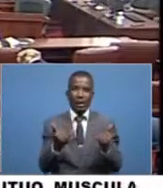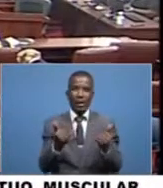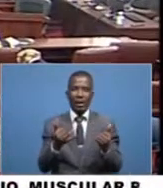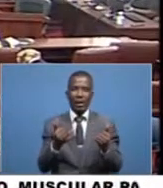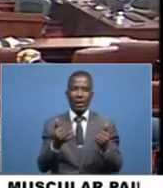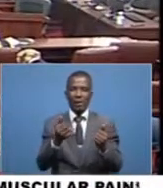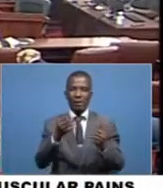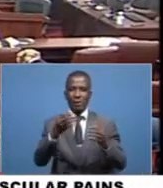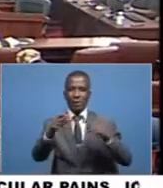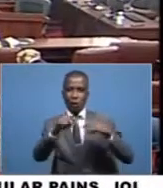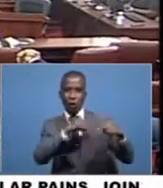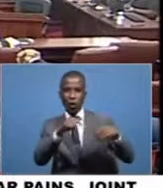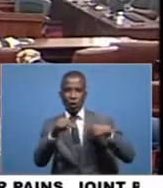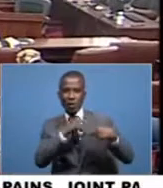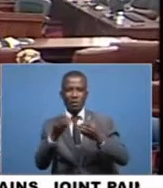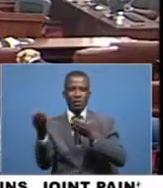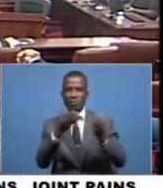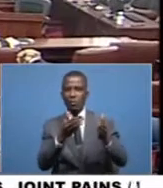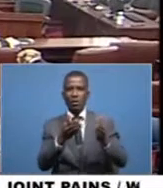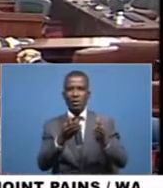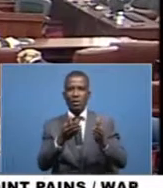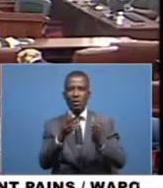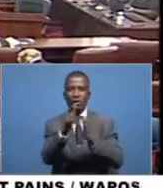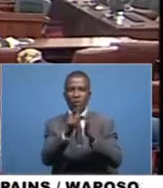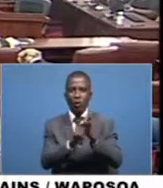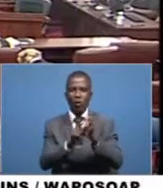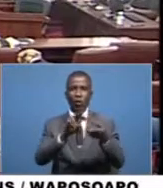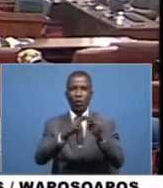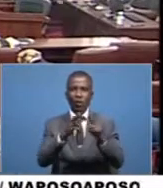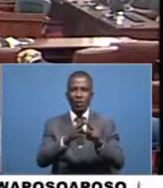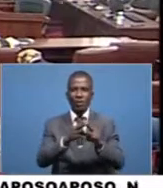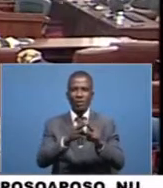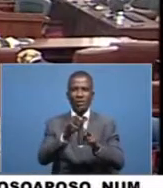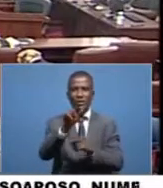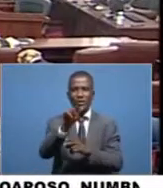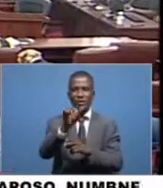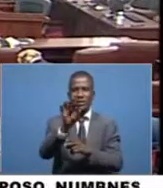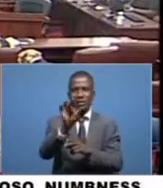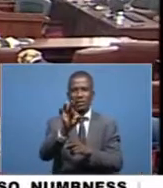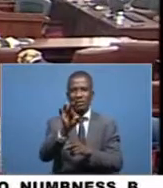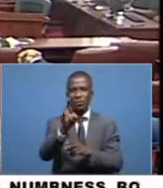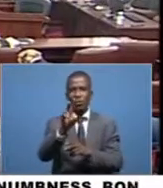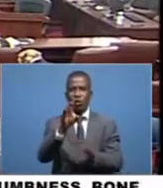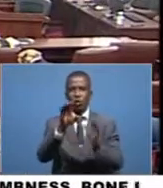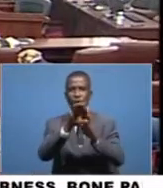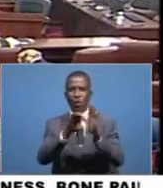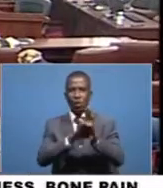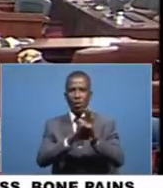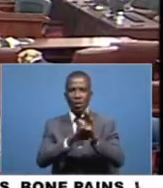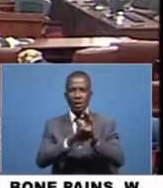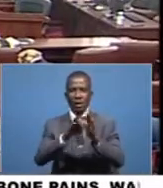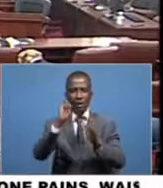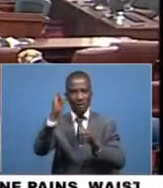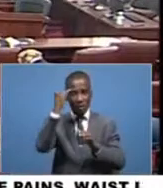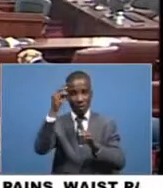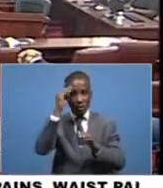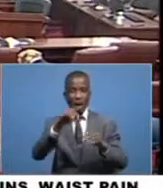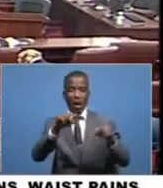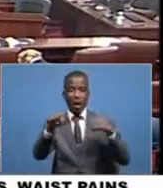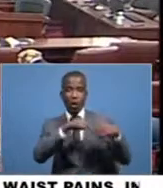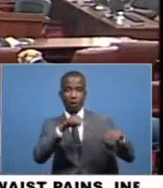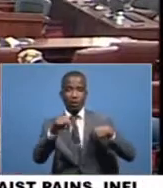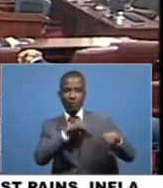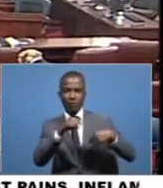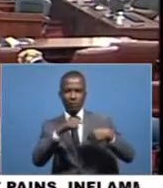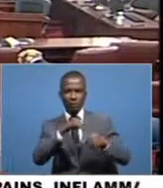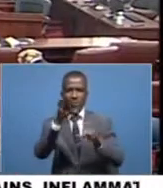petition was brought under Article 64, Clause 1 of the 1992 Constitution. The petition seeks to challenge the validity of the